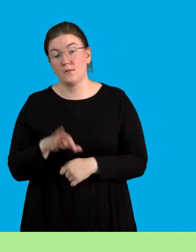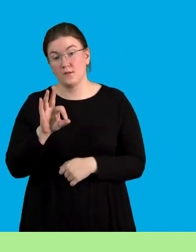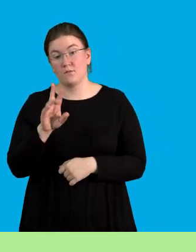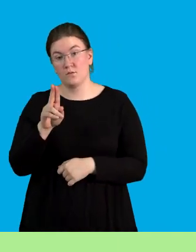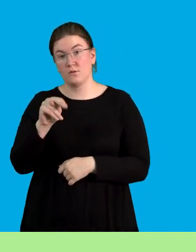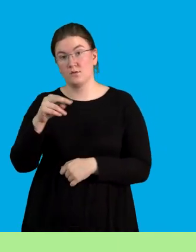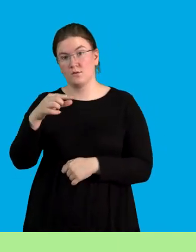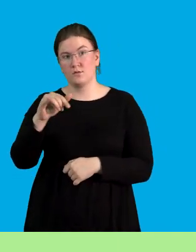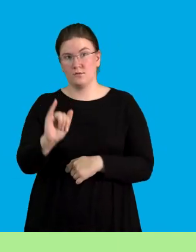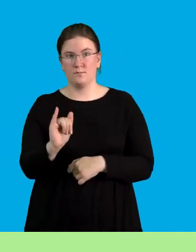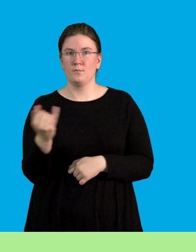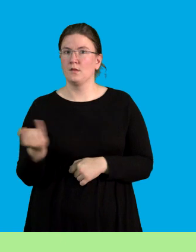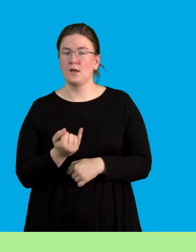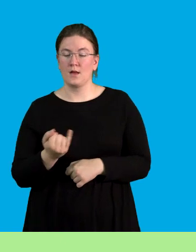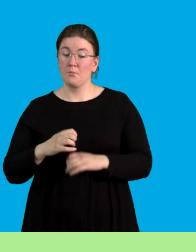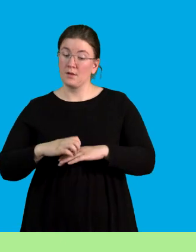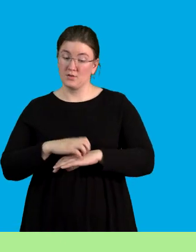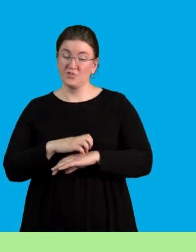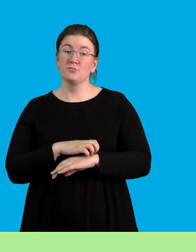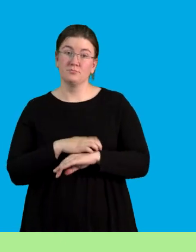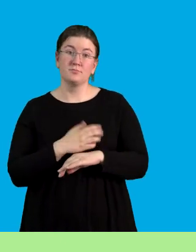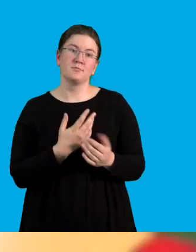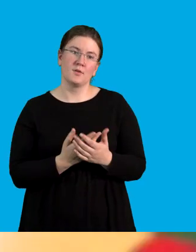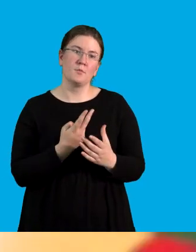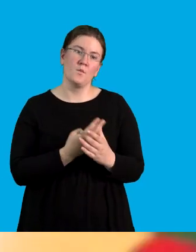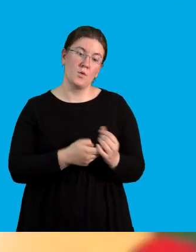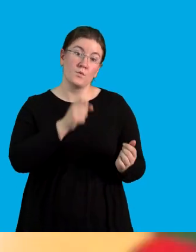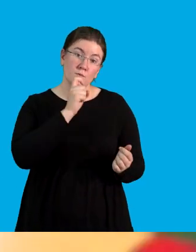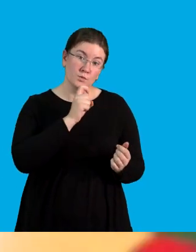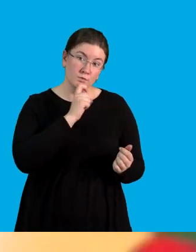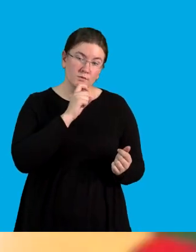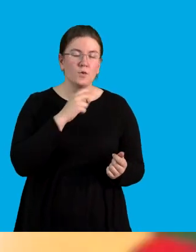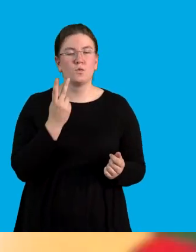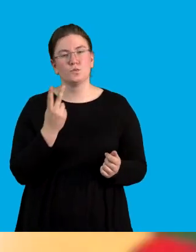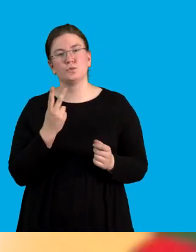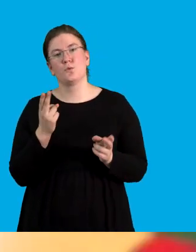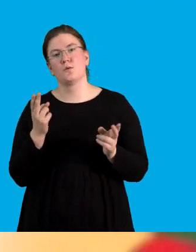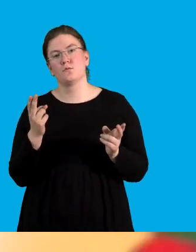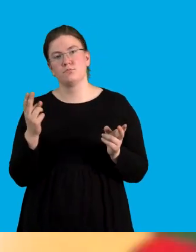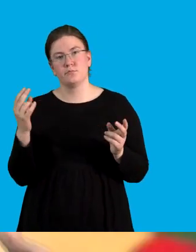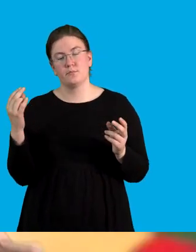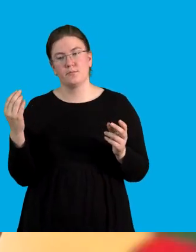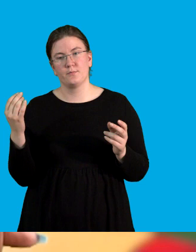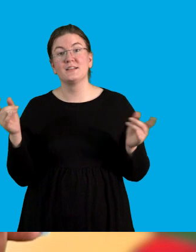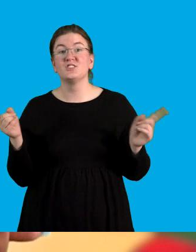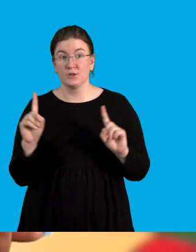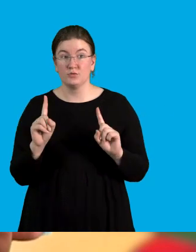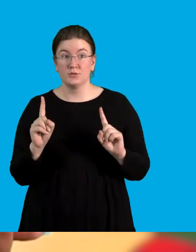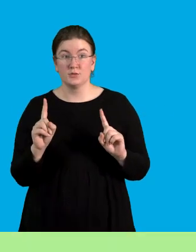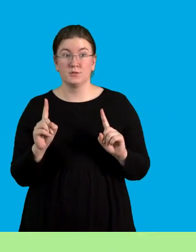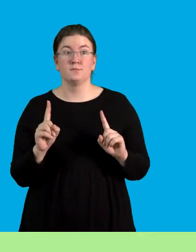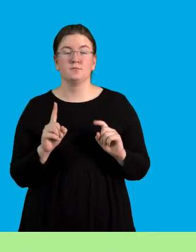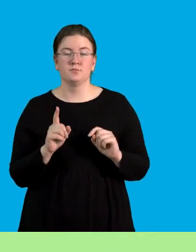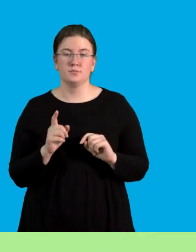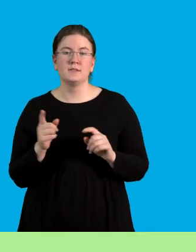So fungi, just like bacteria, can also be harmful and useful, like we learned when we were looking at bacteria.